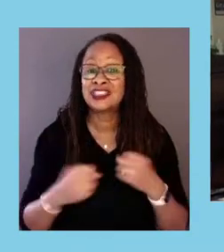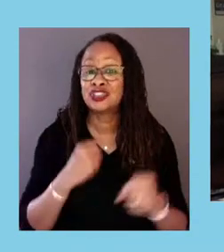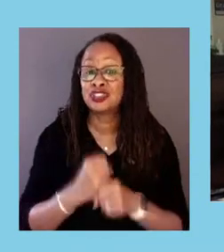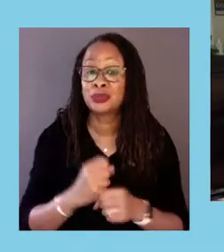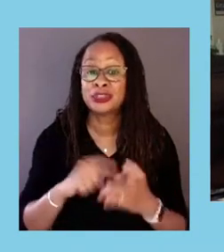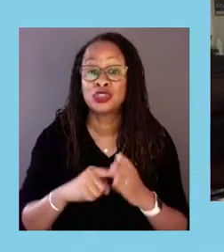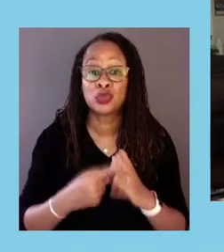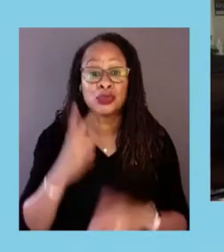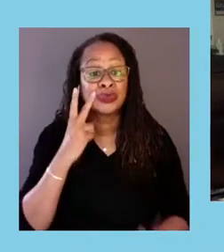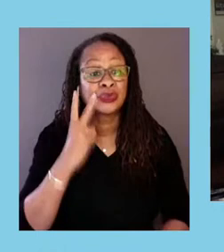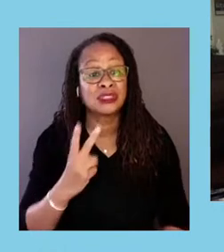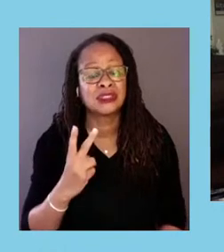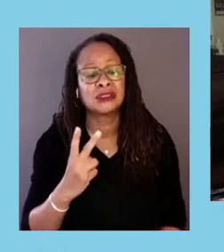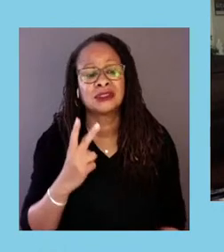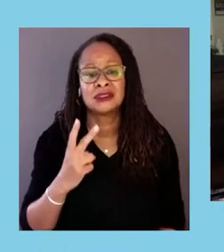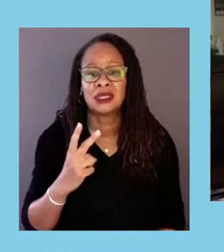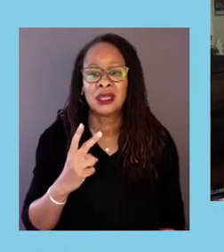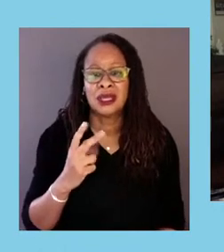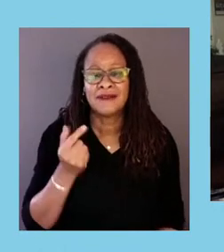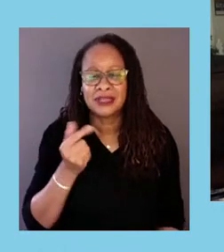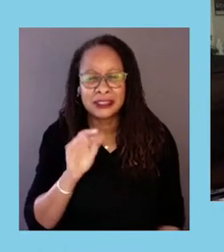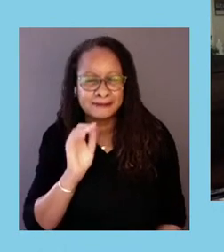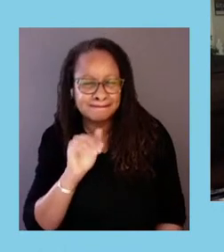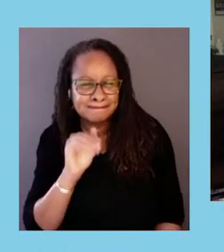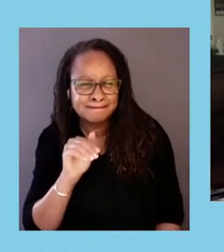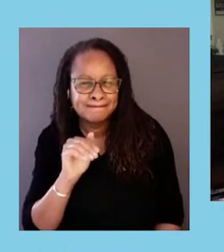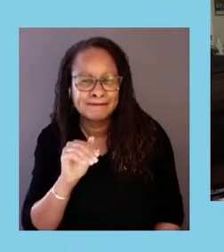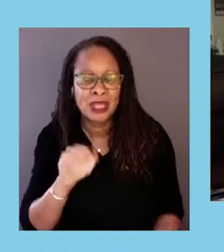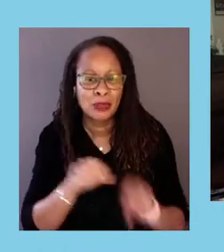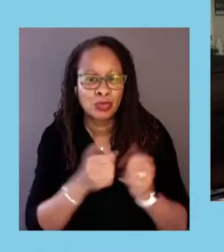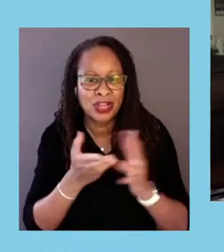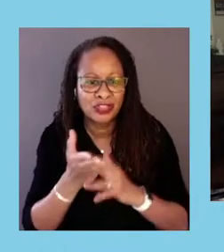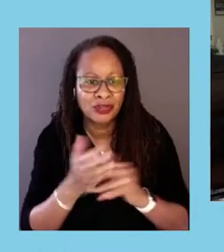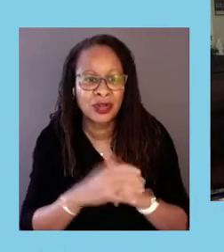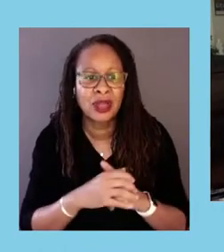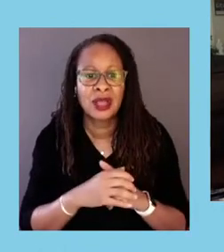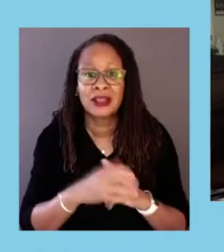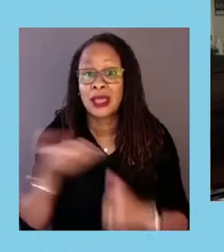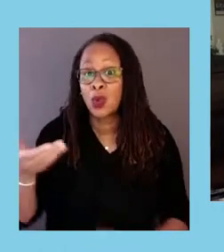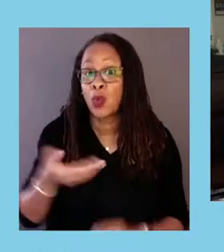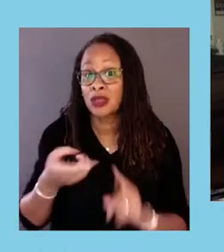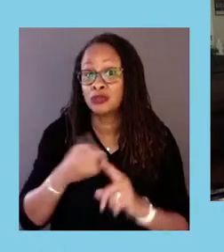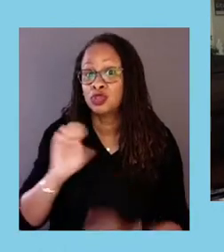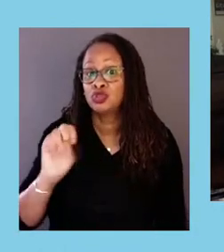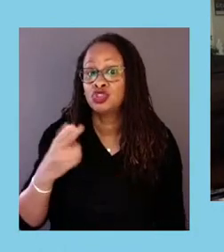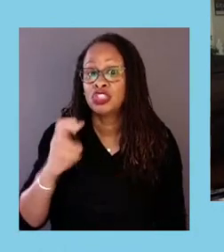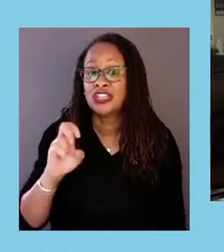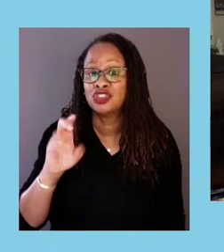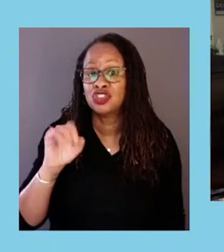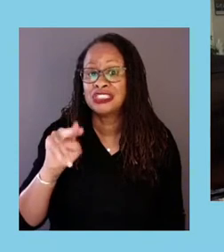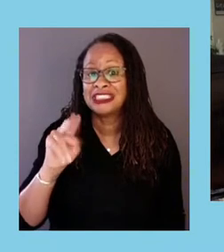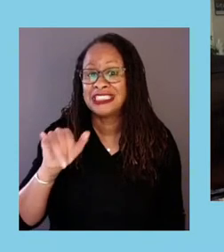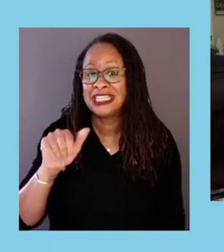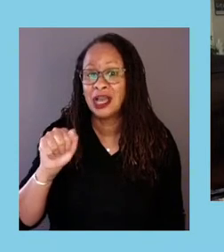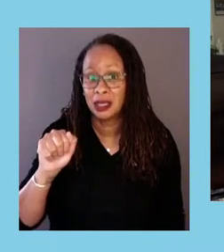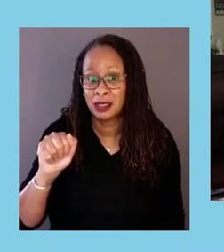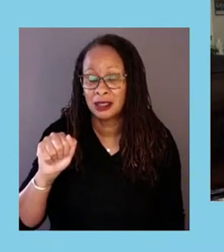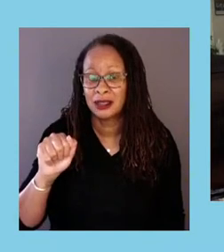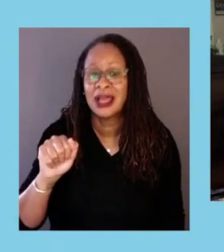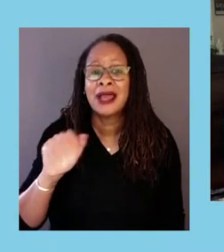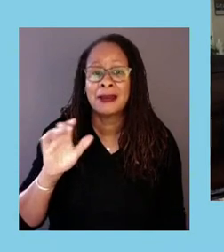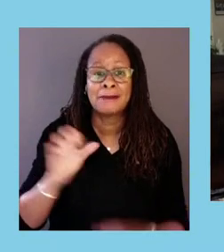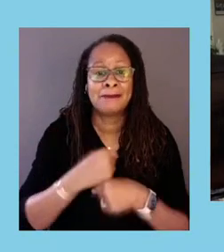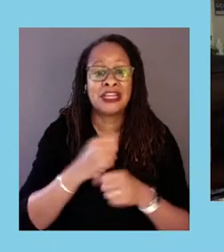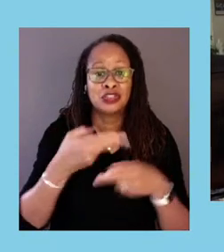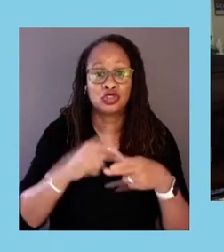little inklings of breaking through, like Welcome to Chechnya made the shortlist for visual effects. Like that was gonna be a